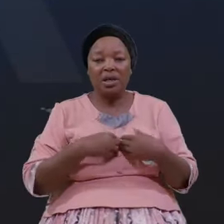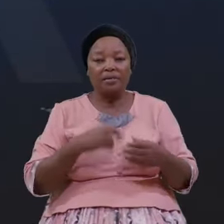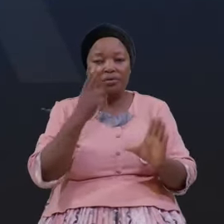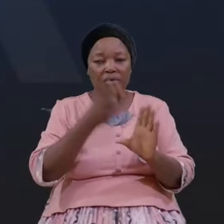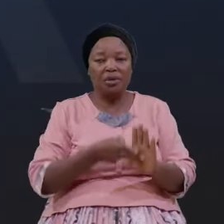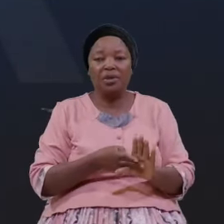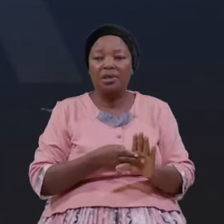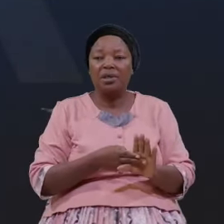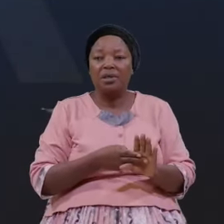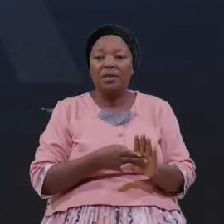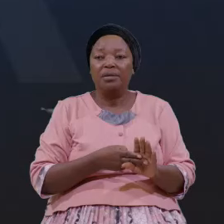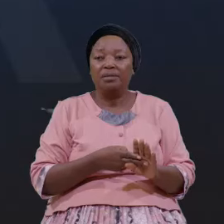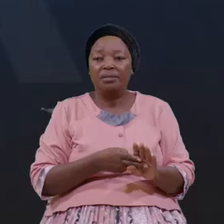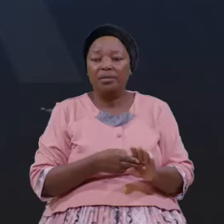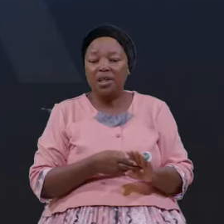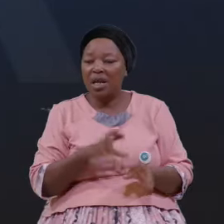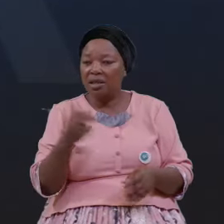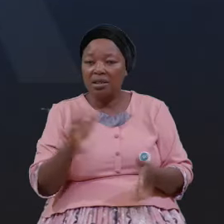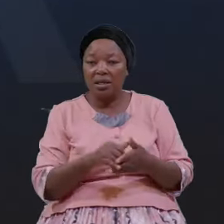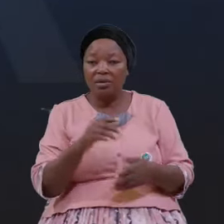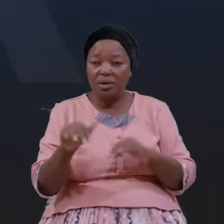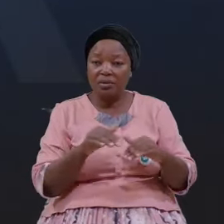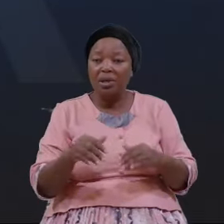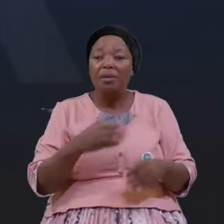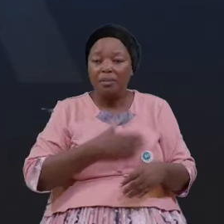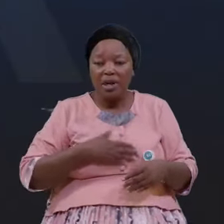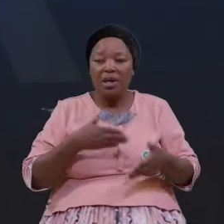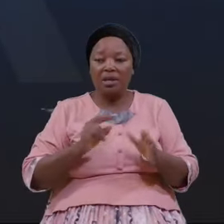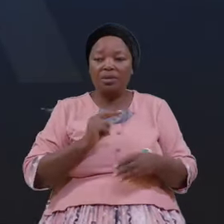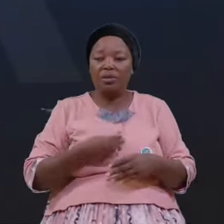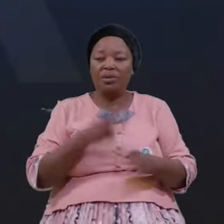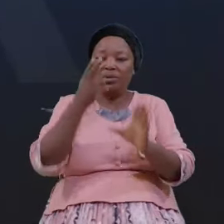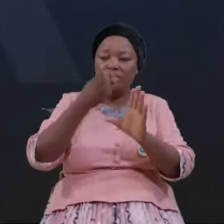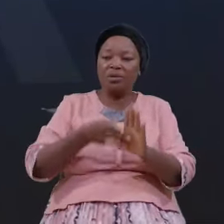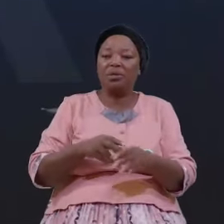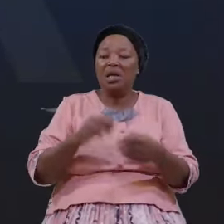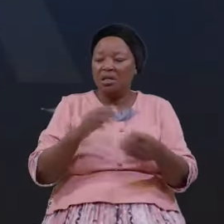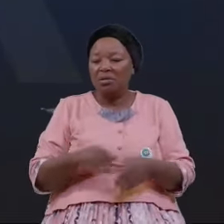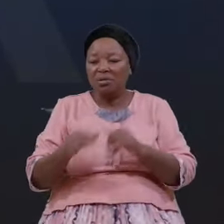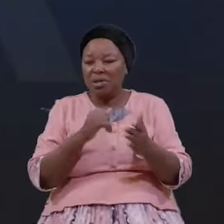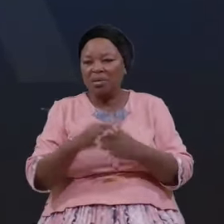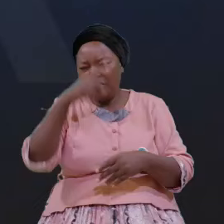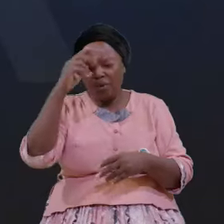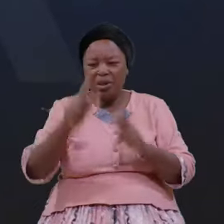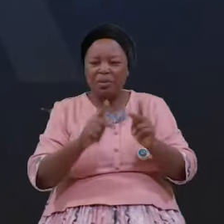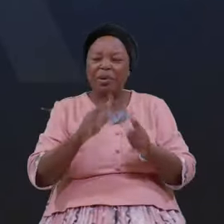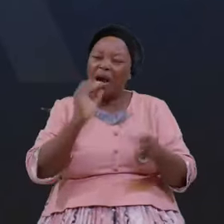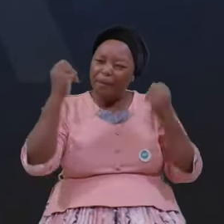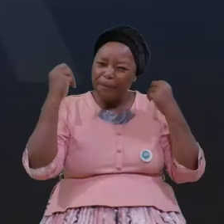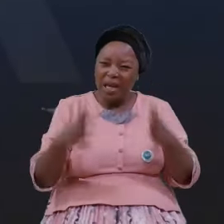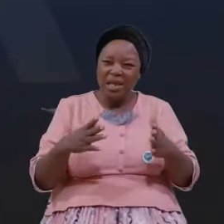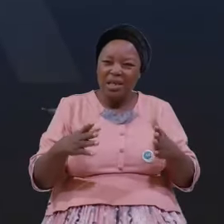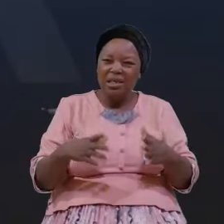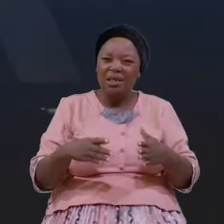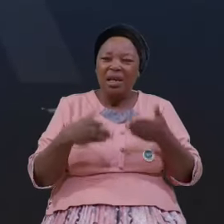let's join in the counseling. The people are so many. The converts are so many. Since the past days, we have been having a